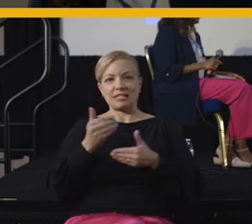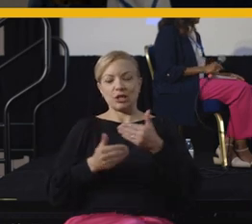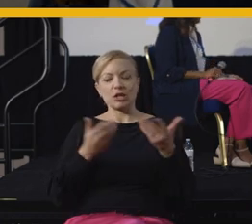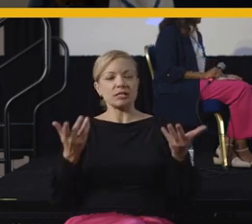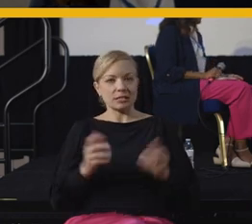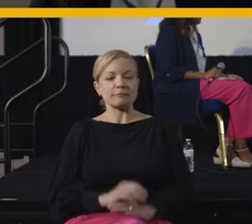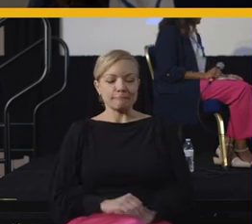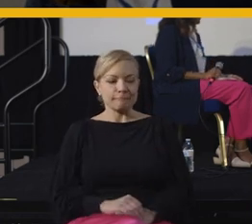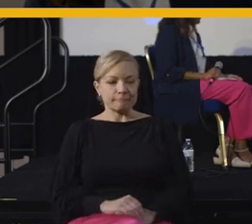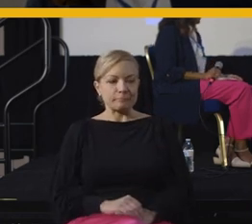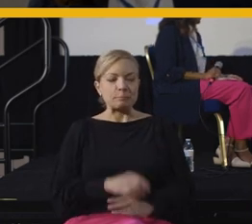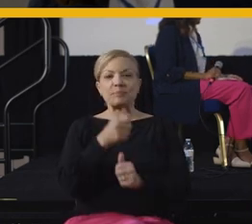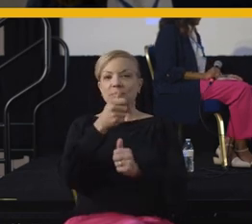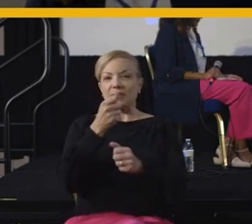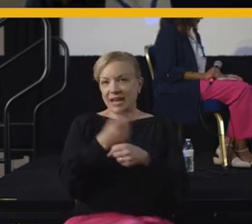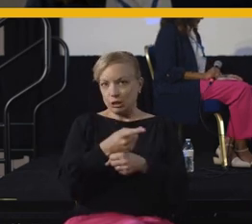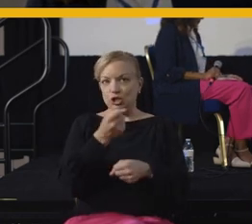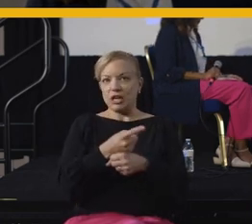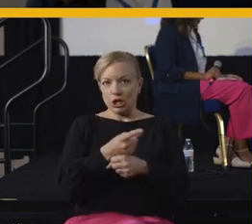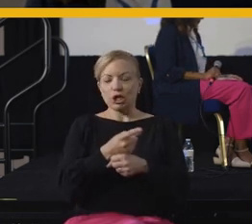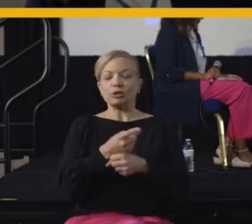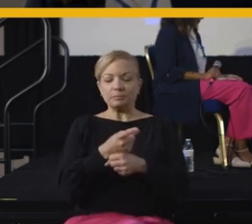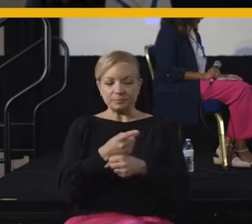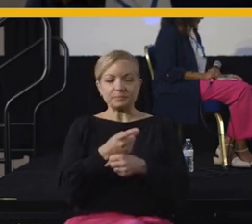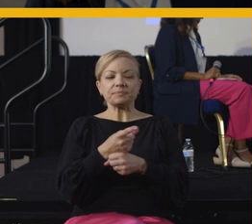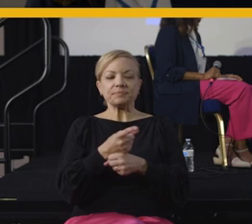which each year